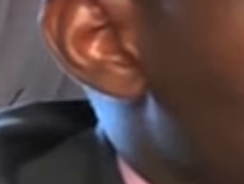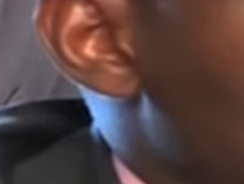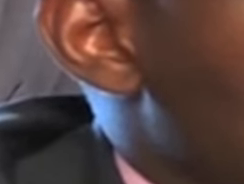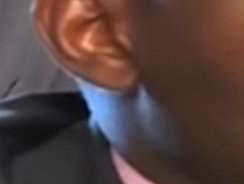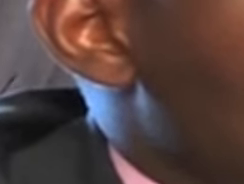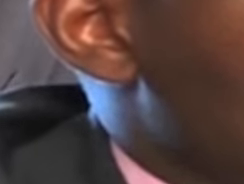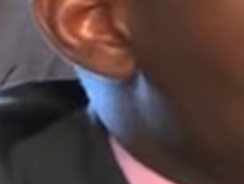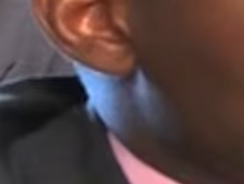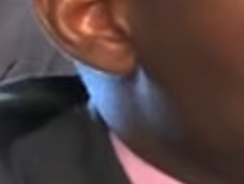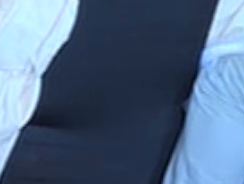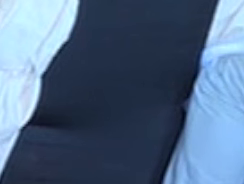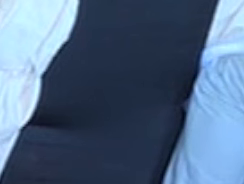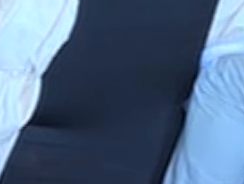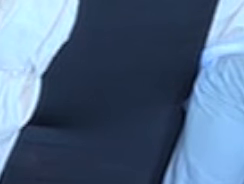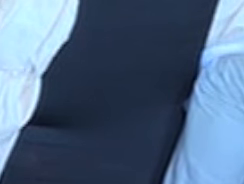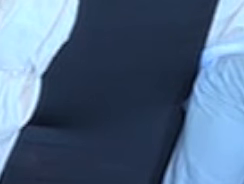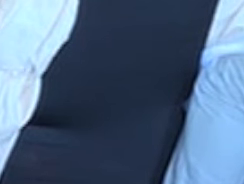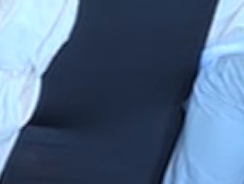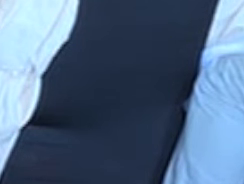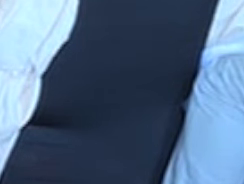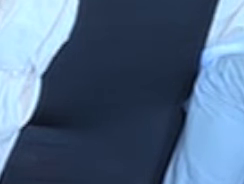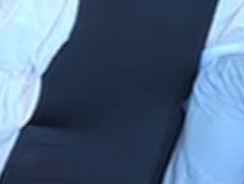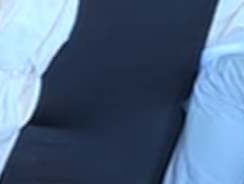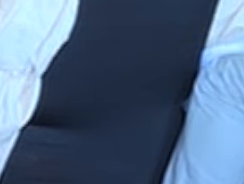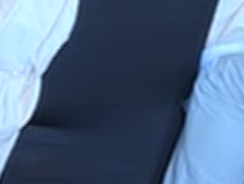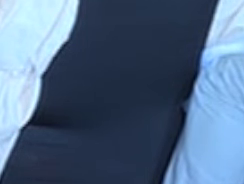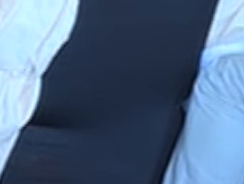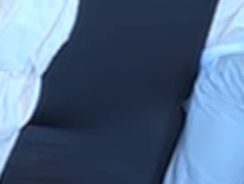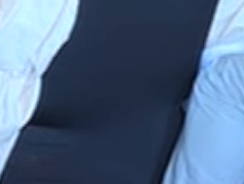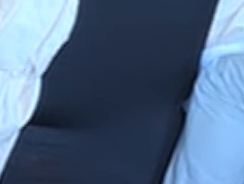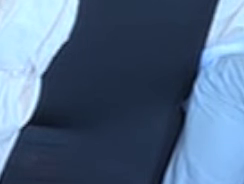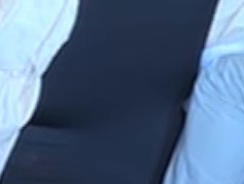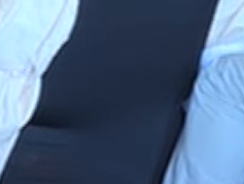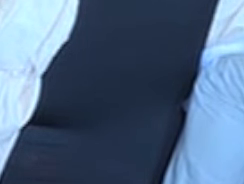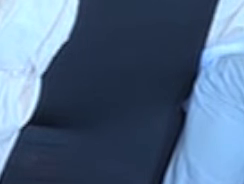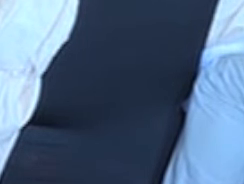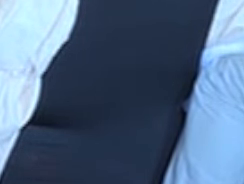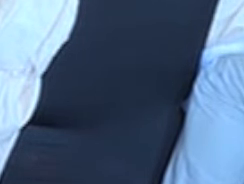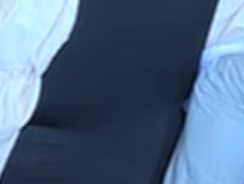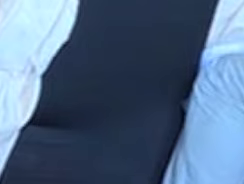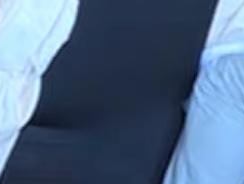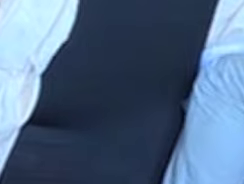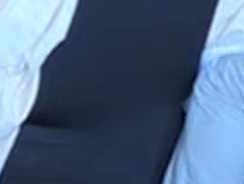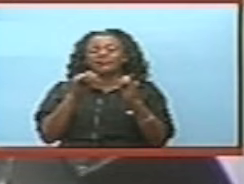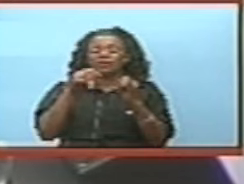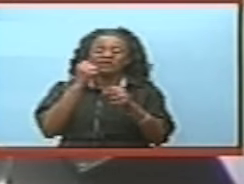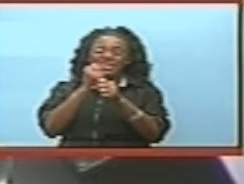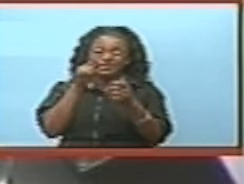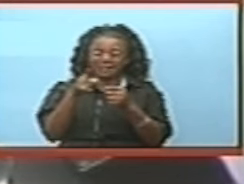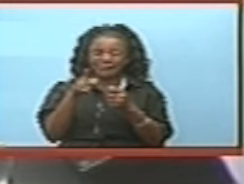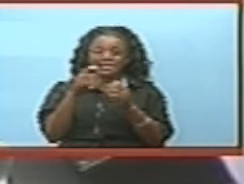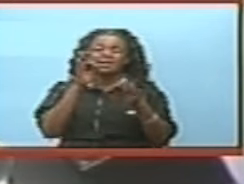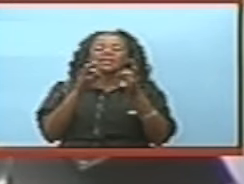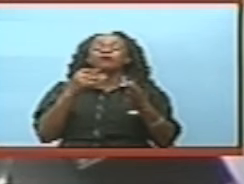the profession to pursue business, wows the audience with his statements that many deem very in touch with reality. If you